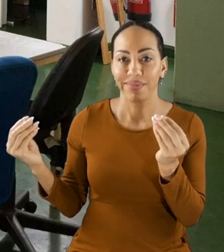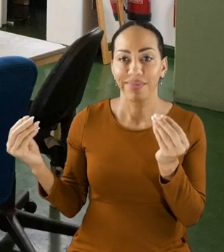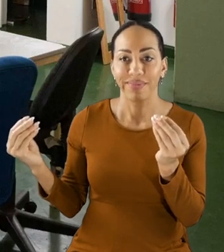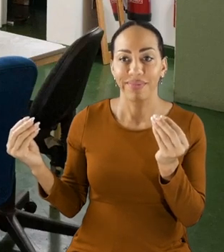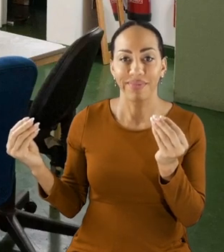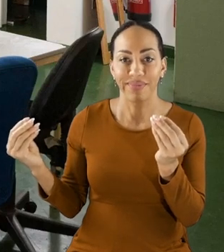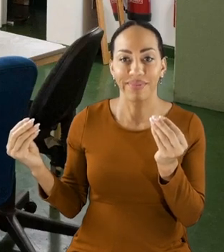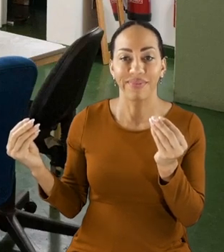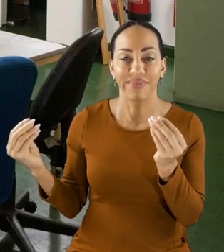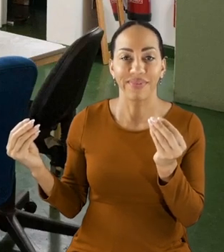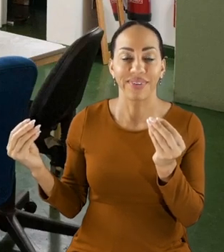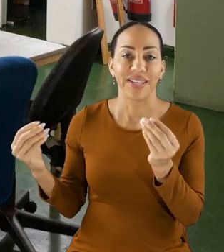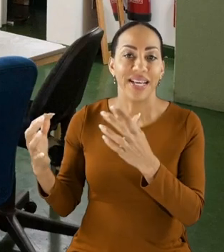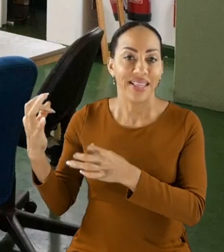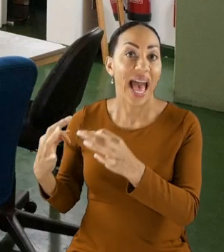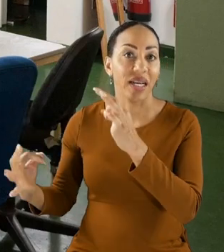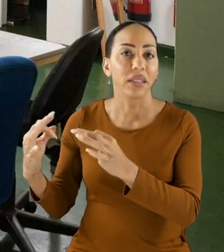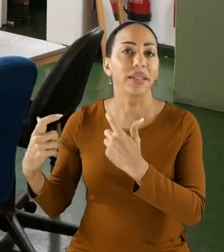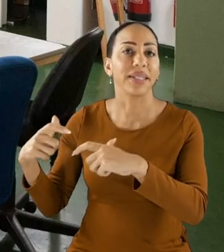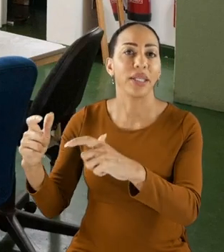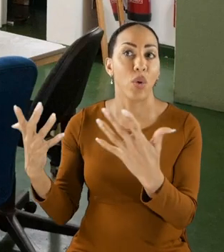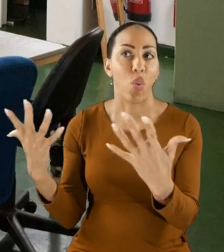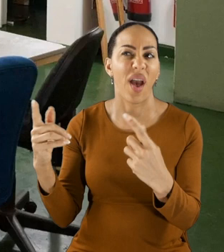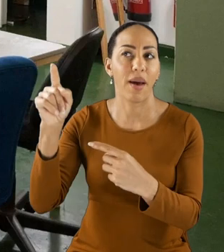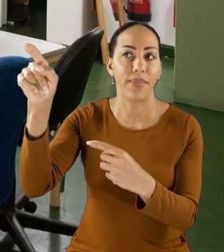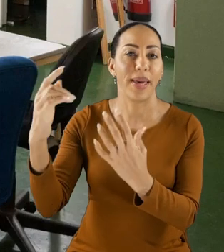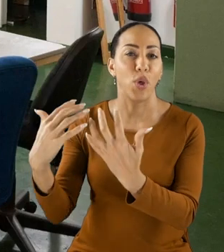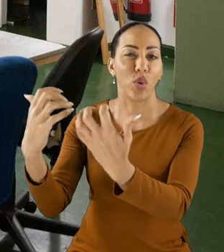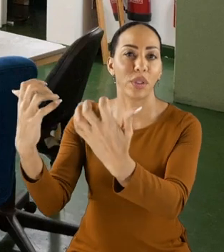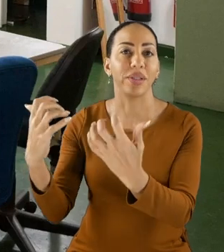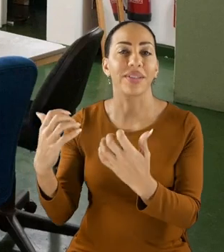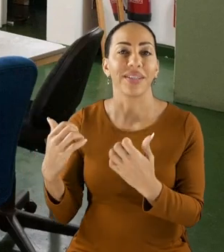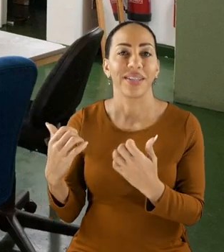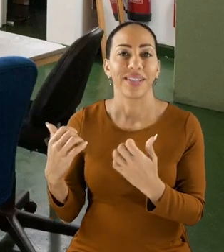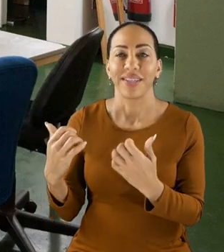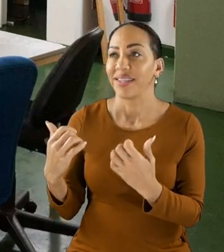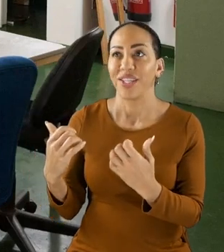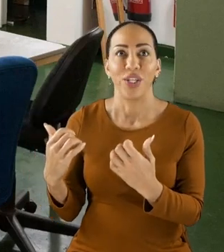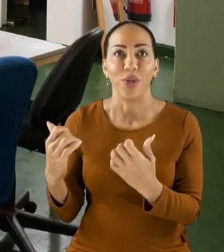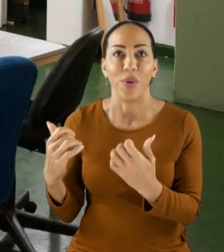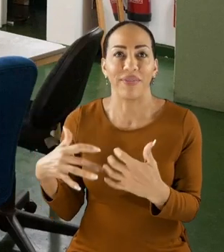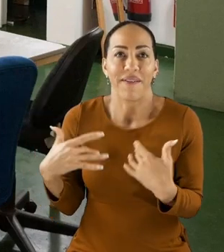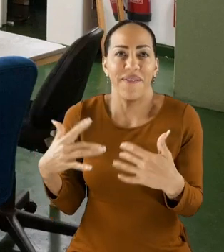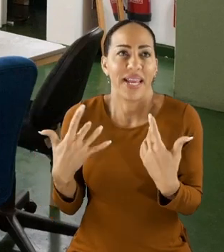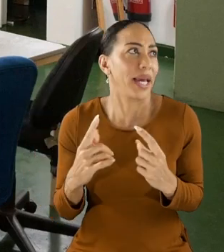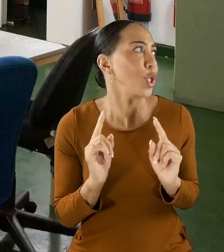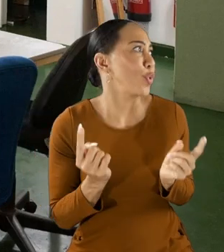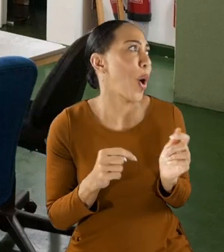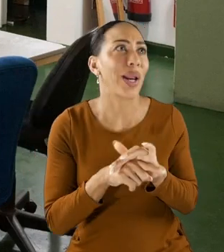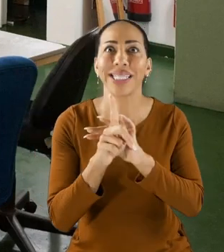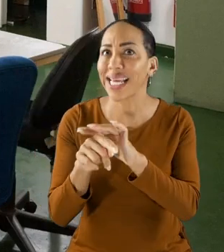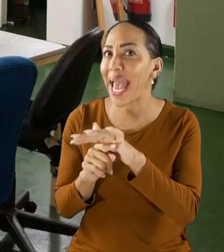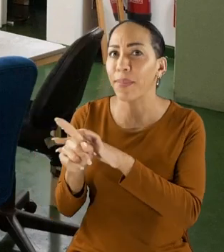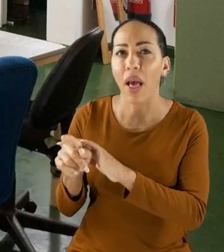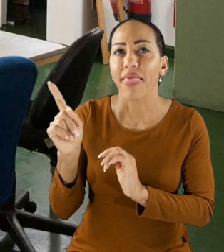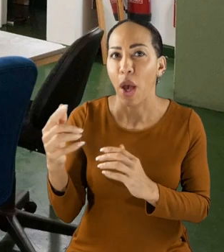being projected up, the actors are still sat in the audience. And then there's just this constant inescapability. And